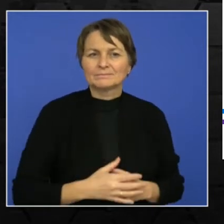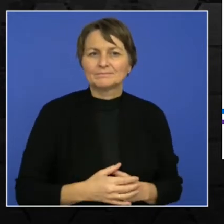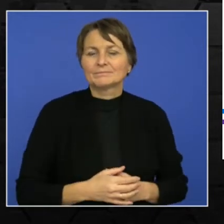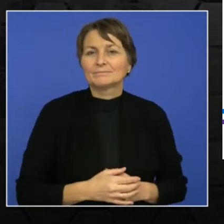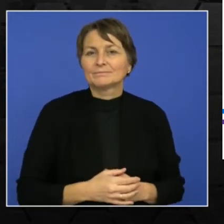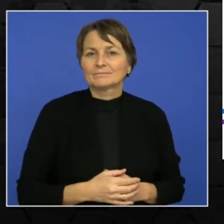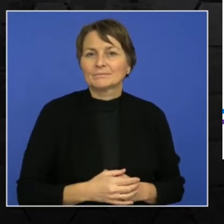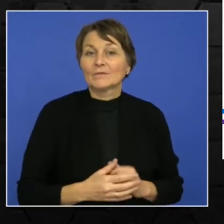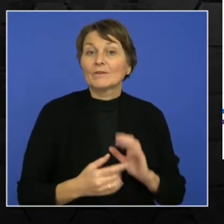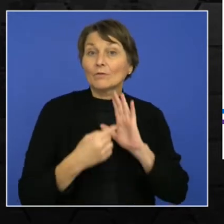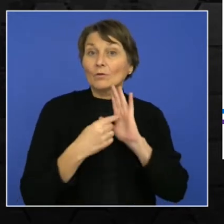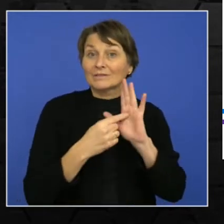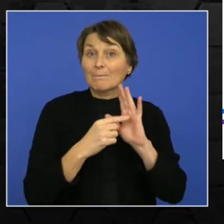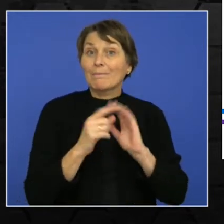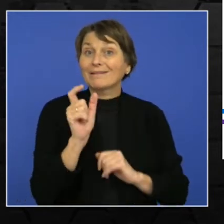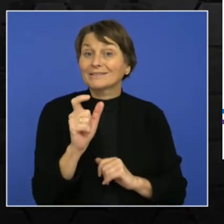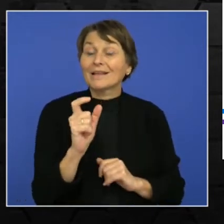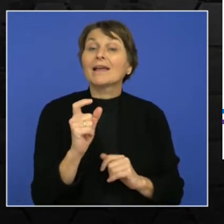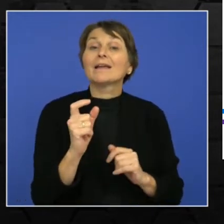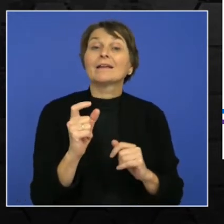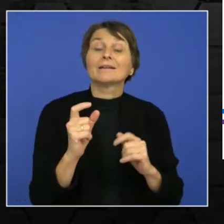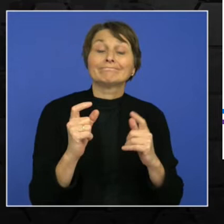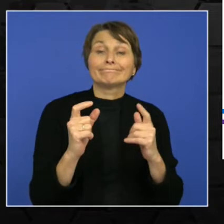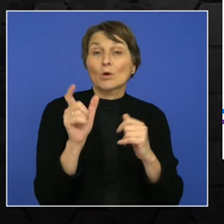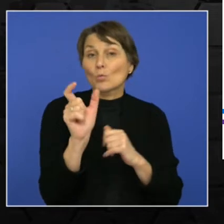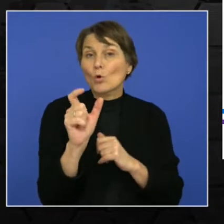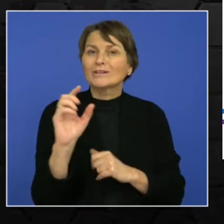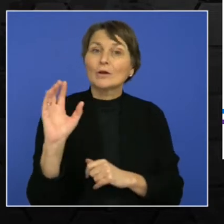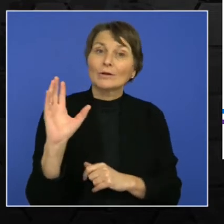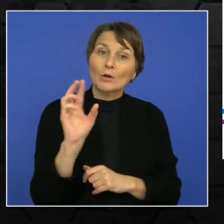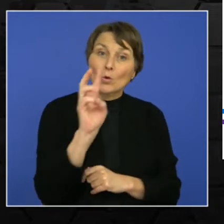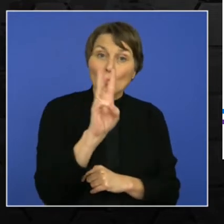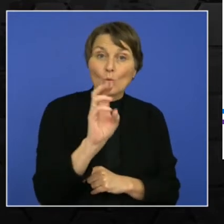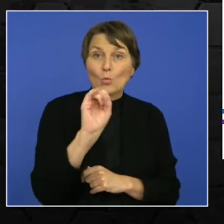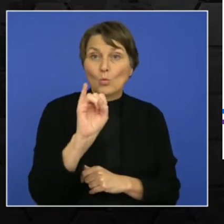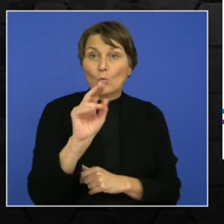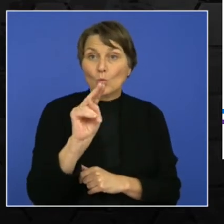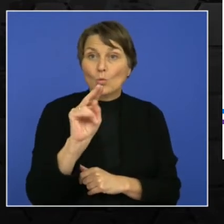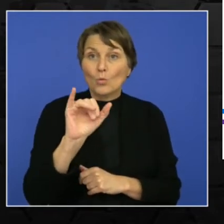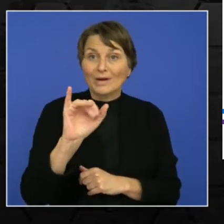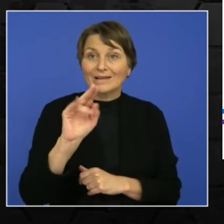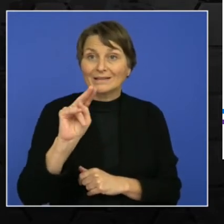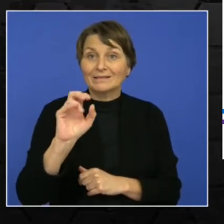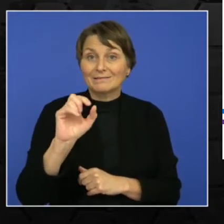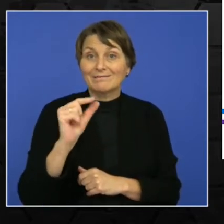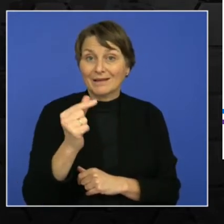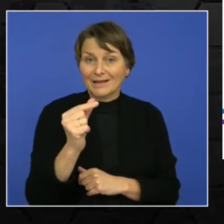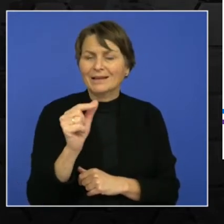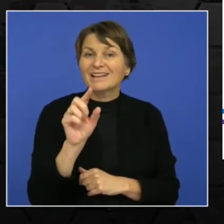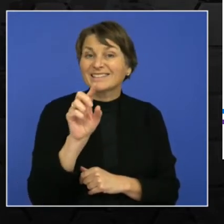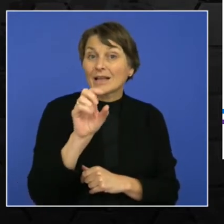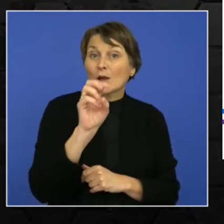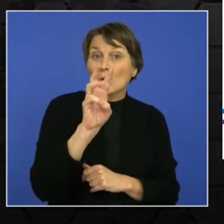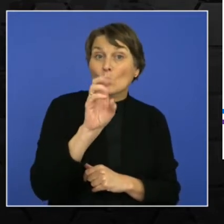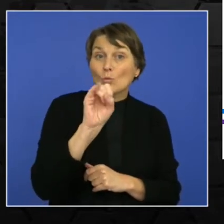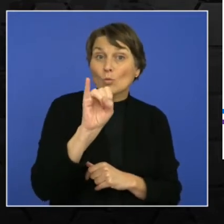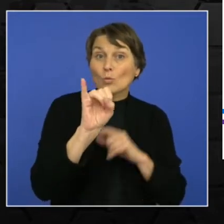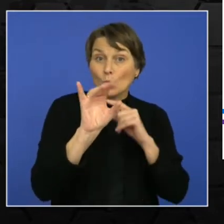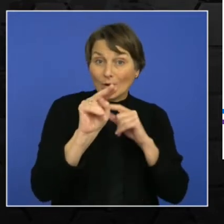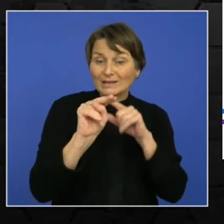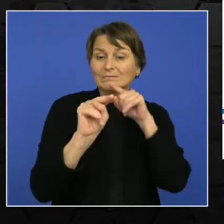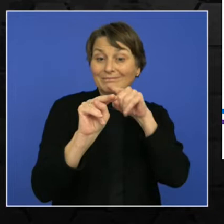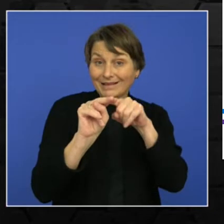winning, and ing, that's a suffix, and we do not need that, so we need to convert that into